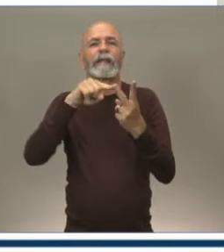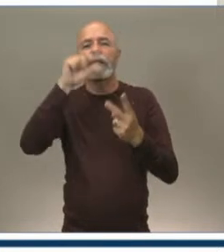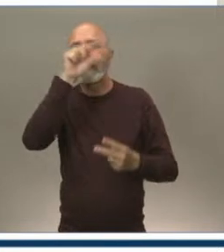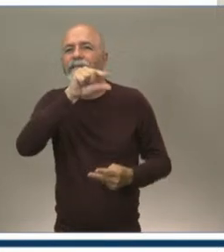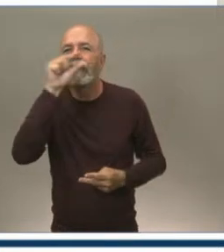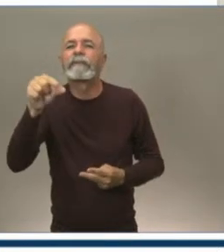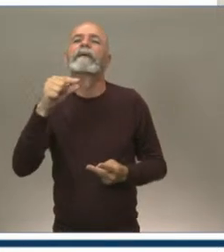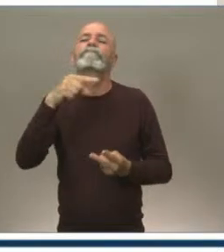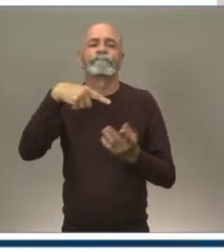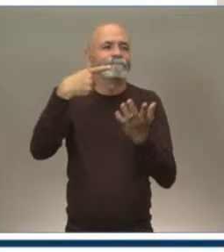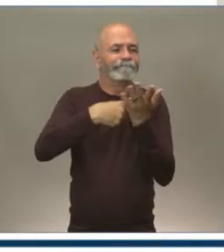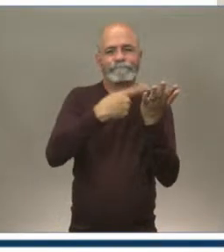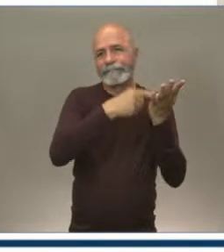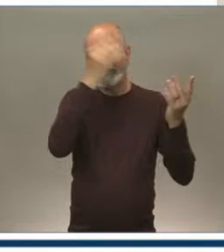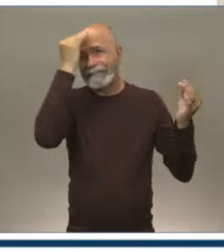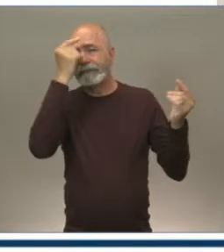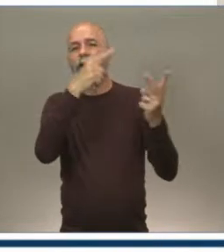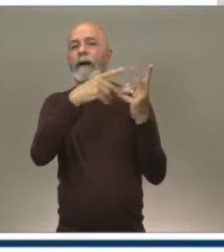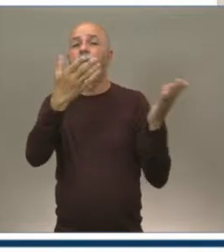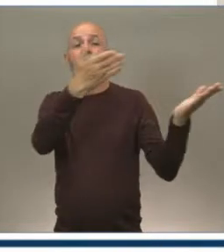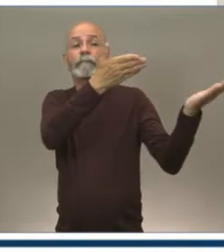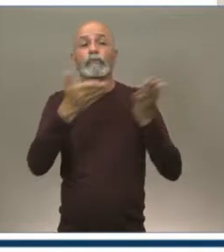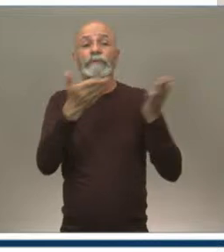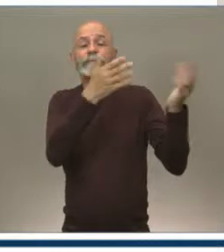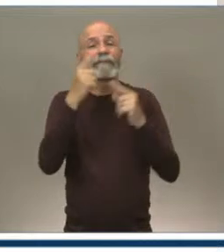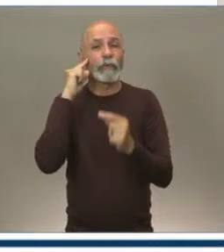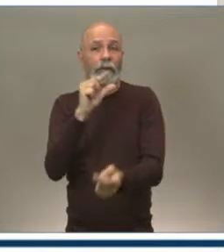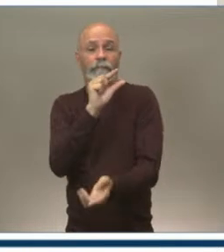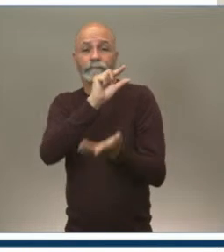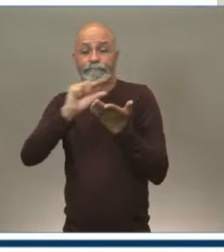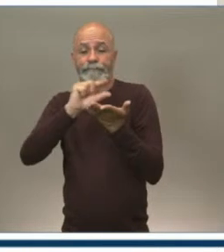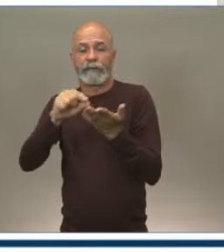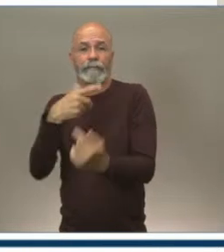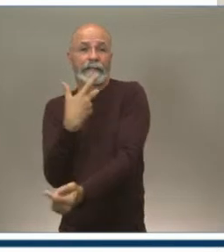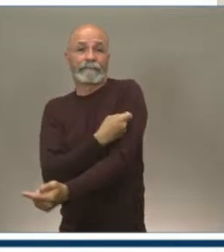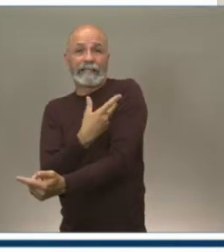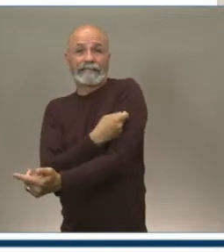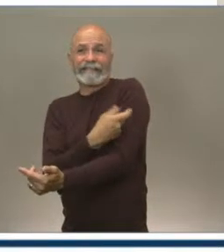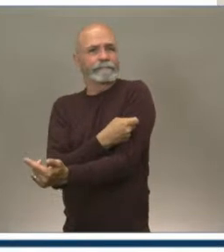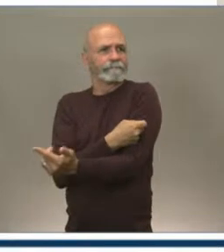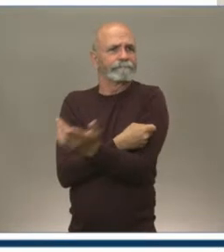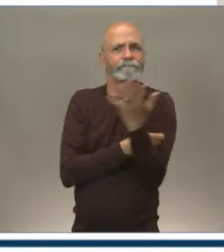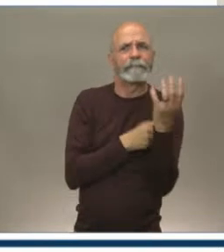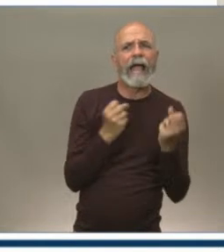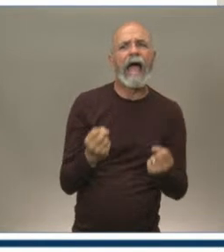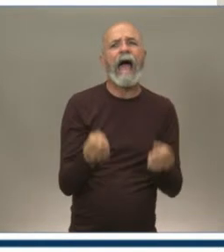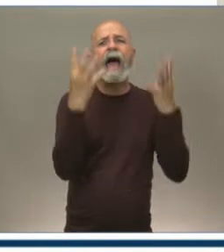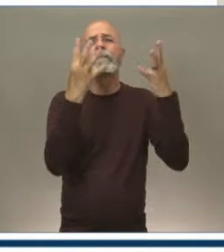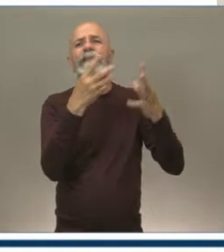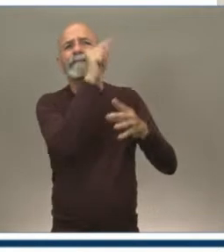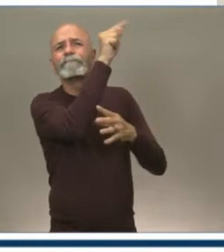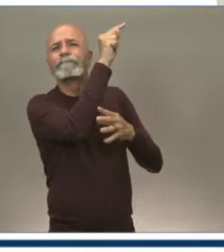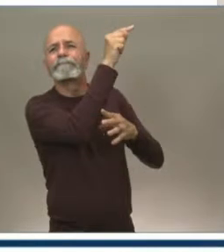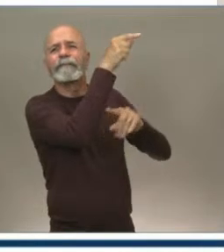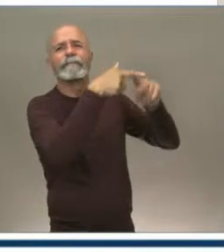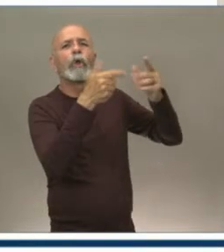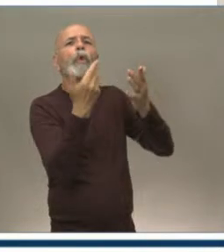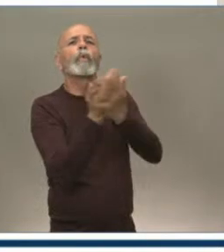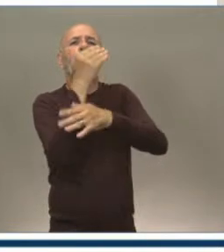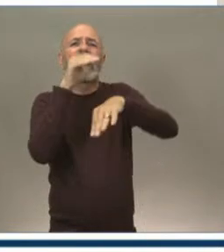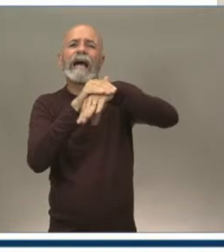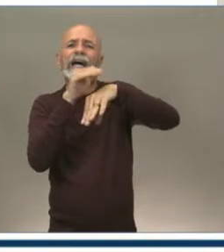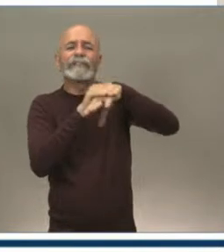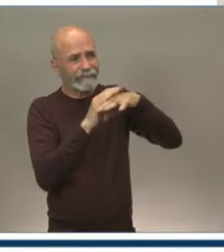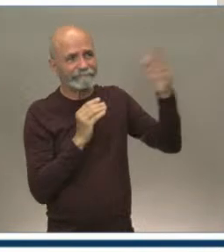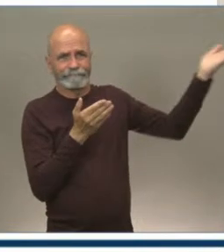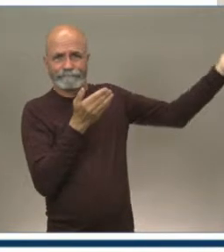bit about how much we're talking about in terms of vaccines coming from the New England states? And what would that,